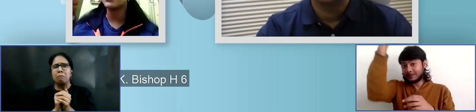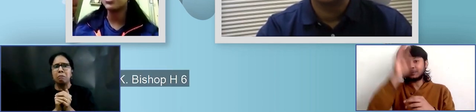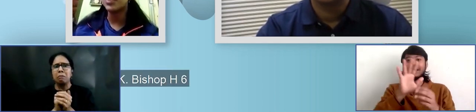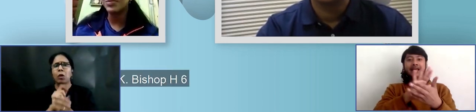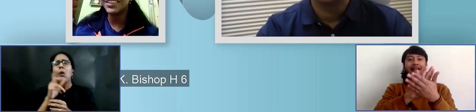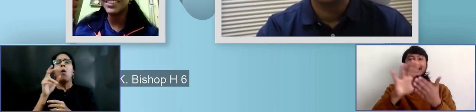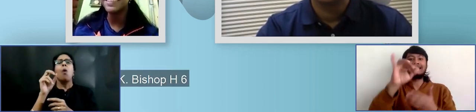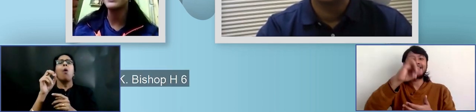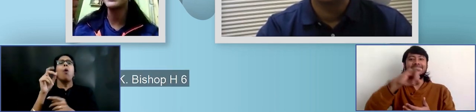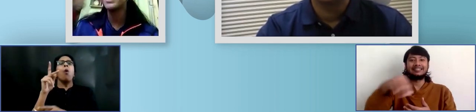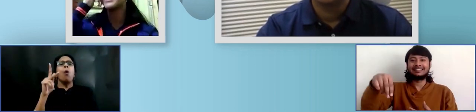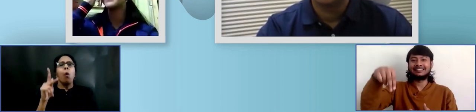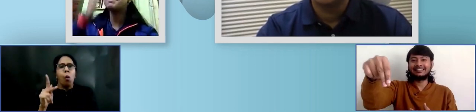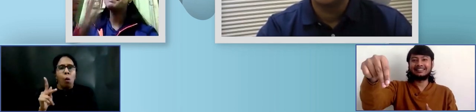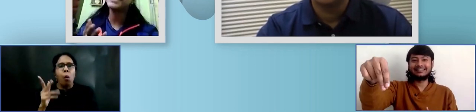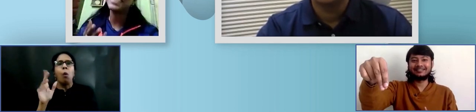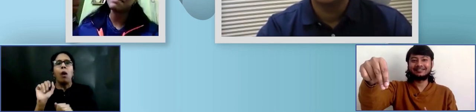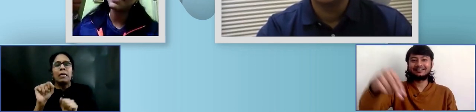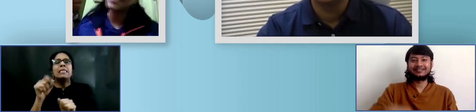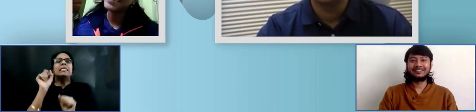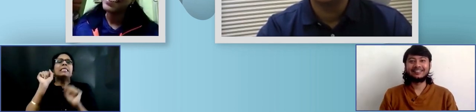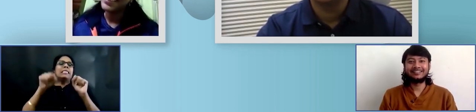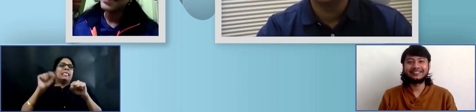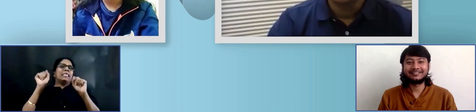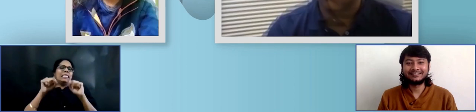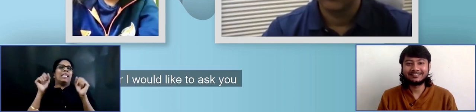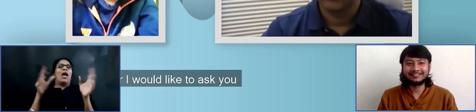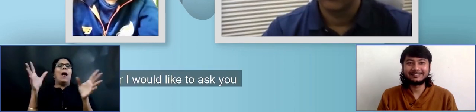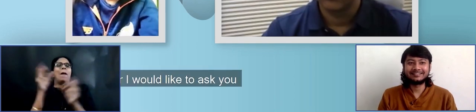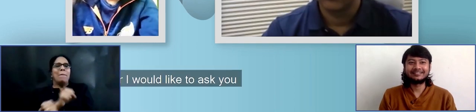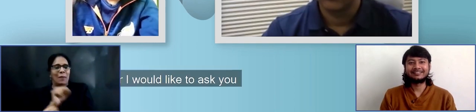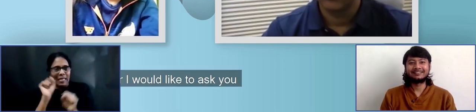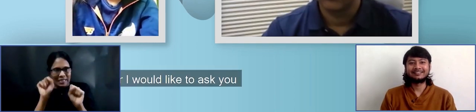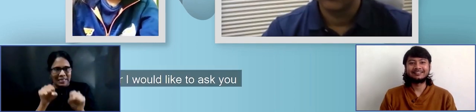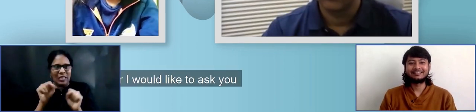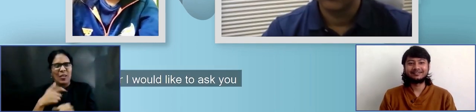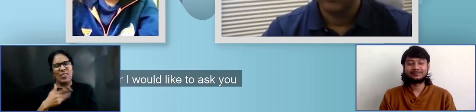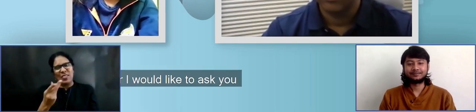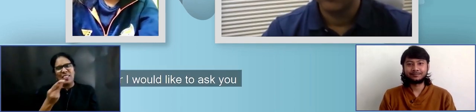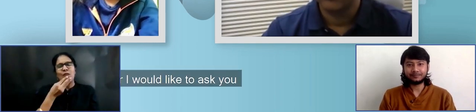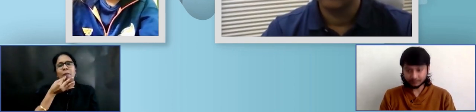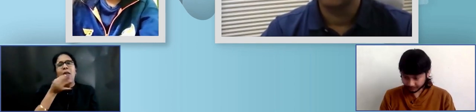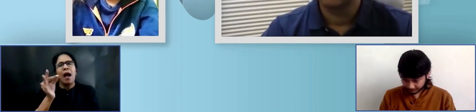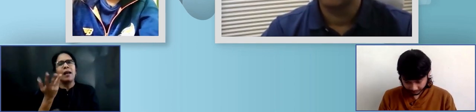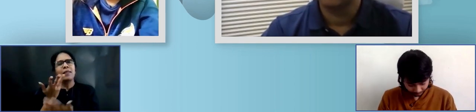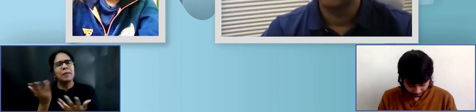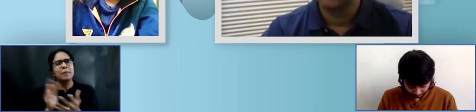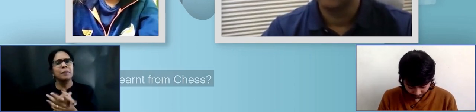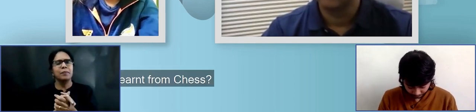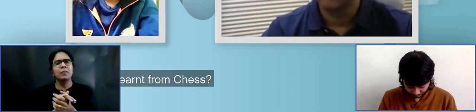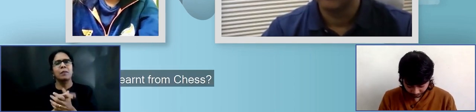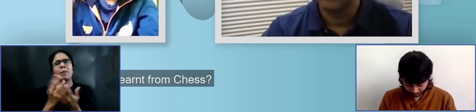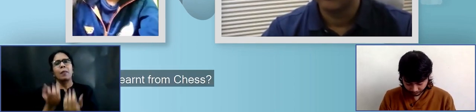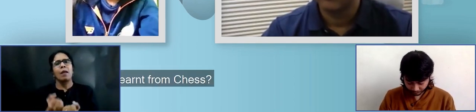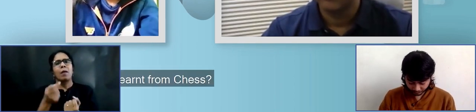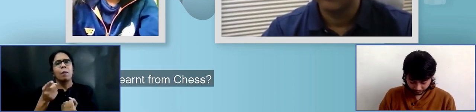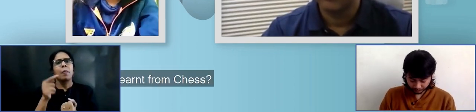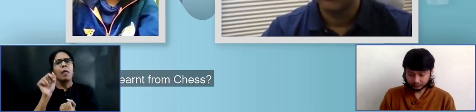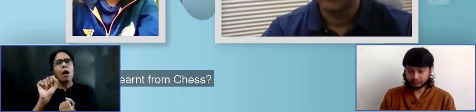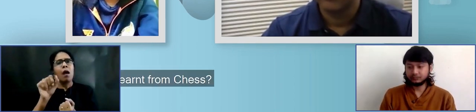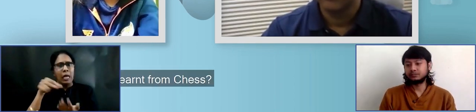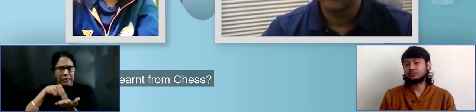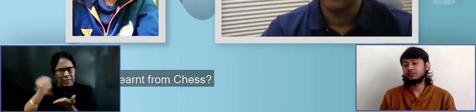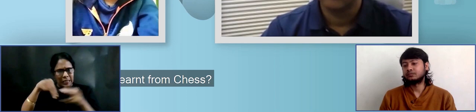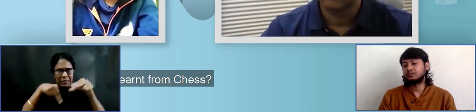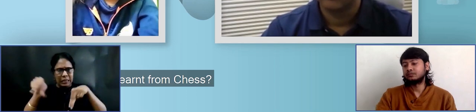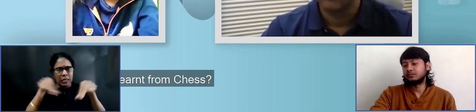Okay, bishop h... Yes, I missed my... Sir, main aapse ye puchna chahti hu, aap chess se matlab